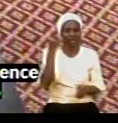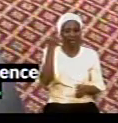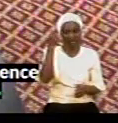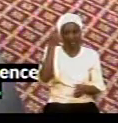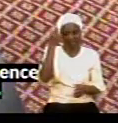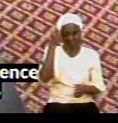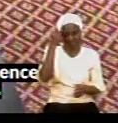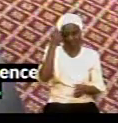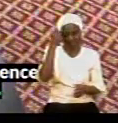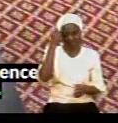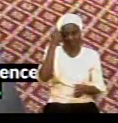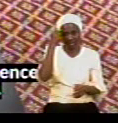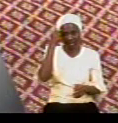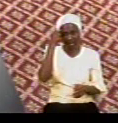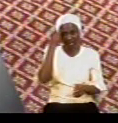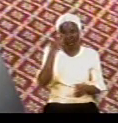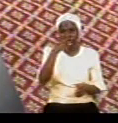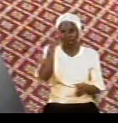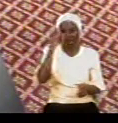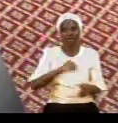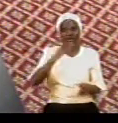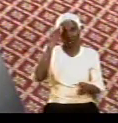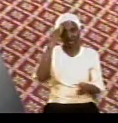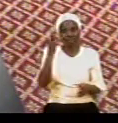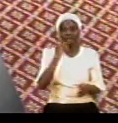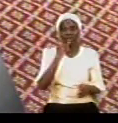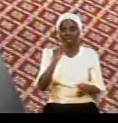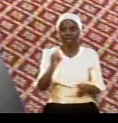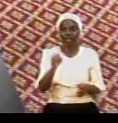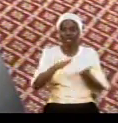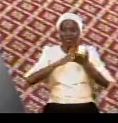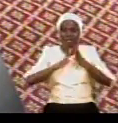peace, peace within your presence. I speak